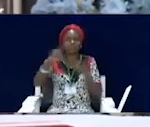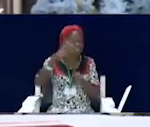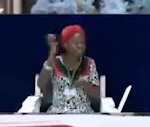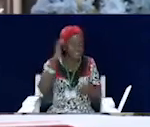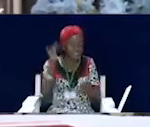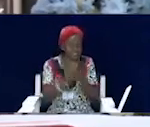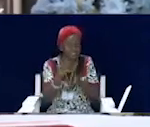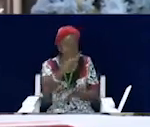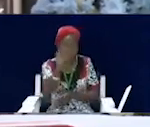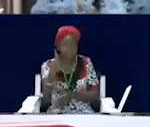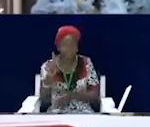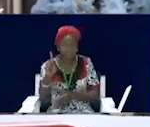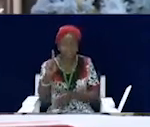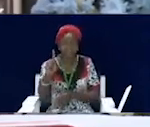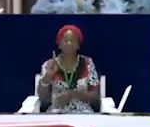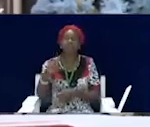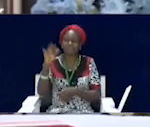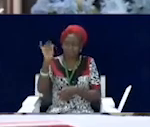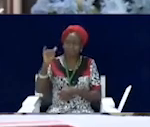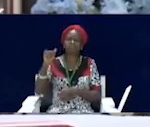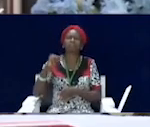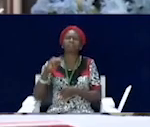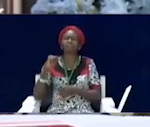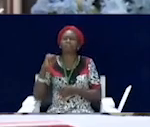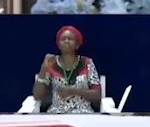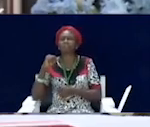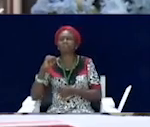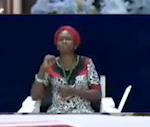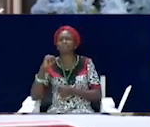that? Ah!